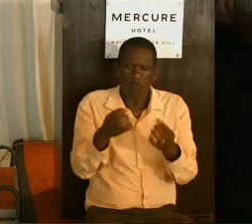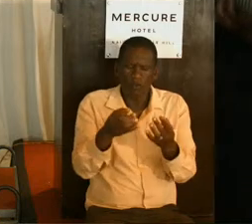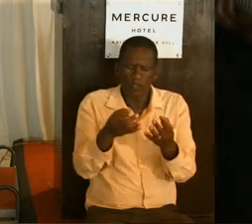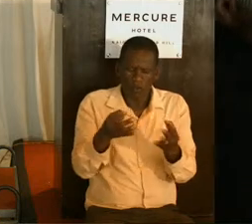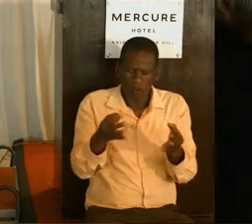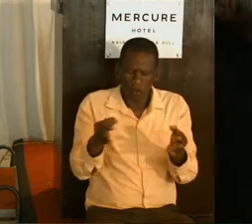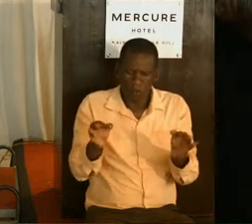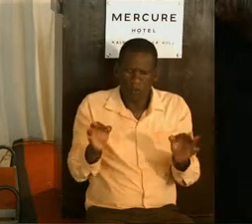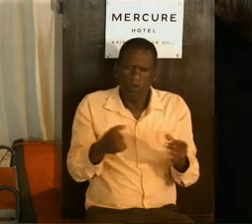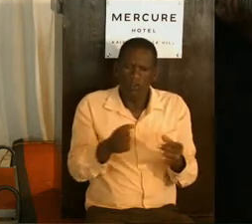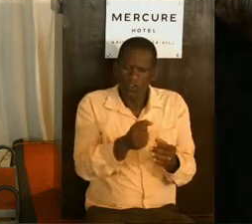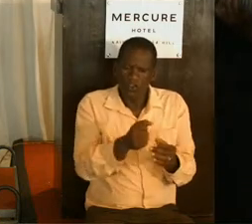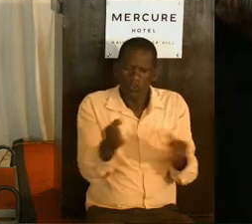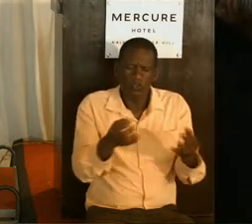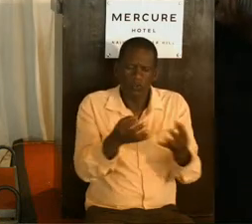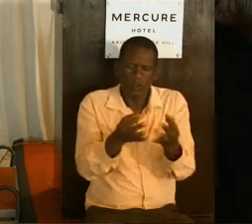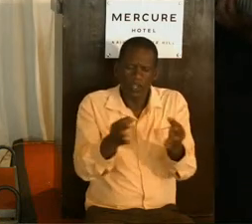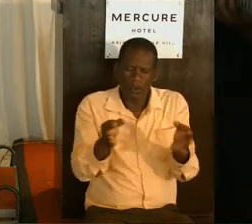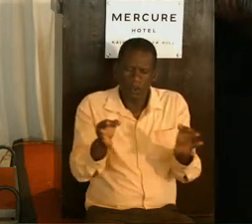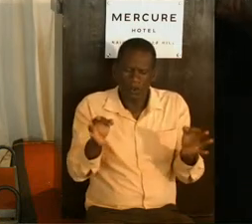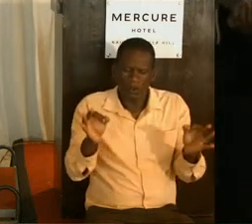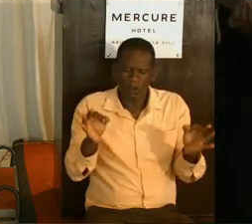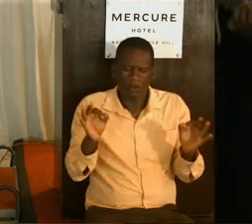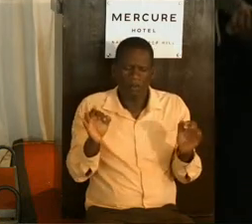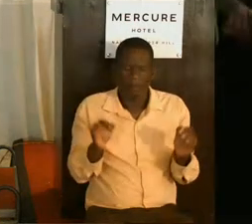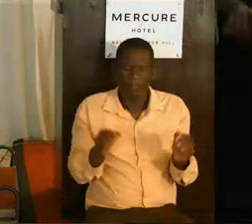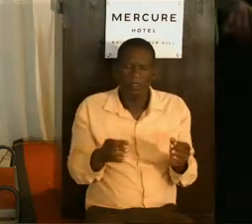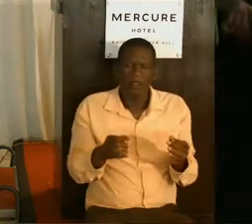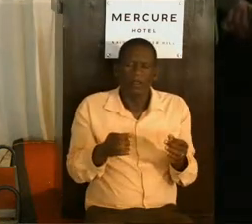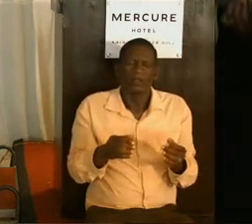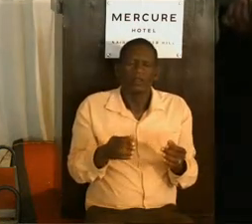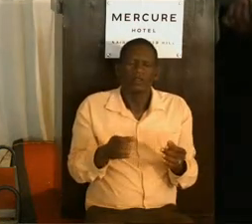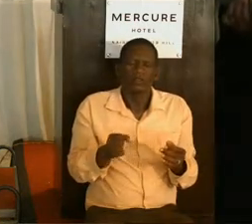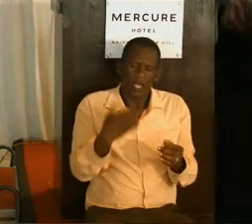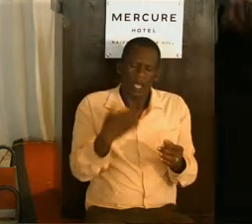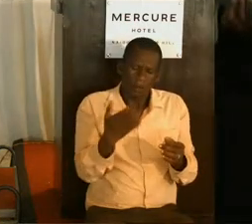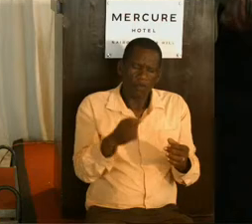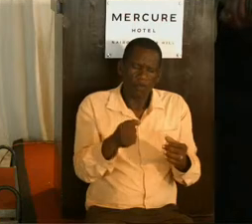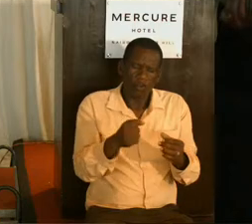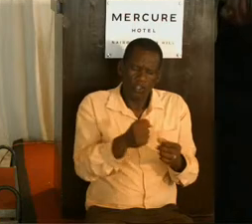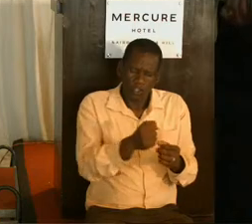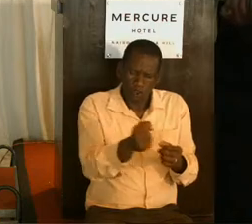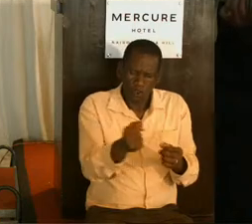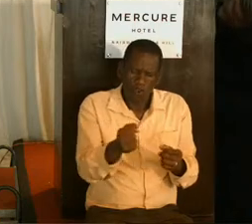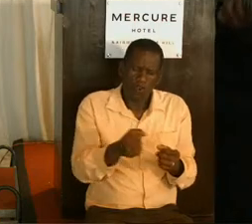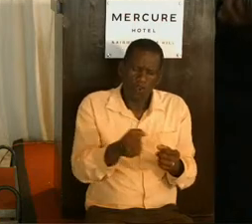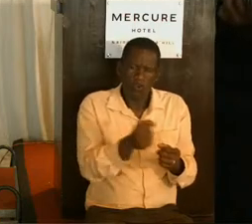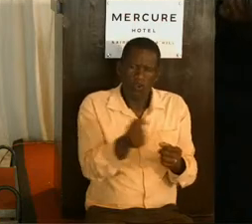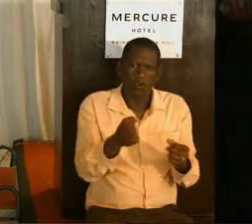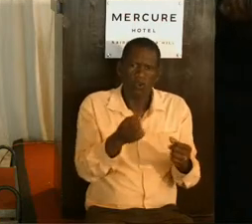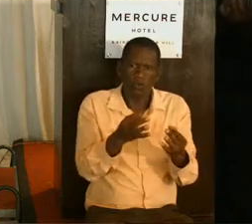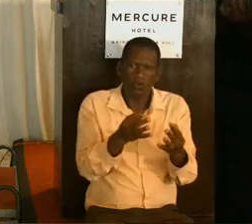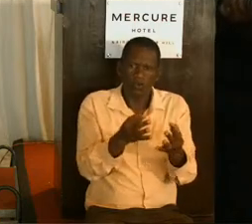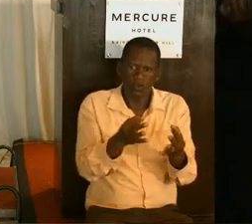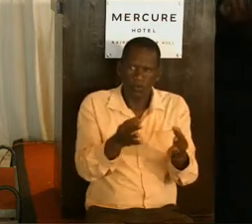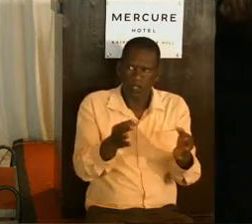does the freedom and I'm knocking on the door